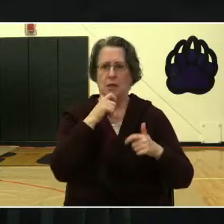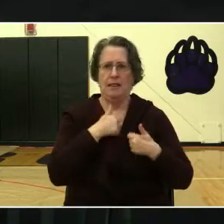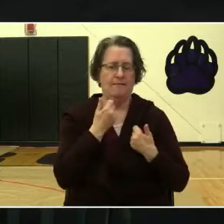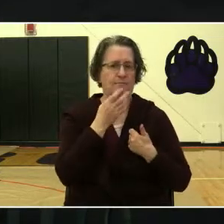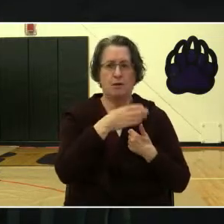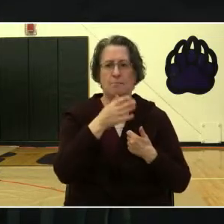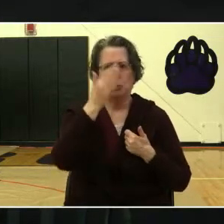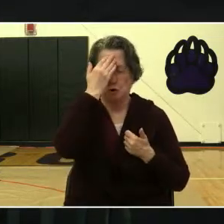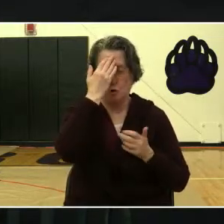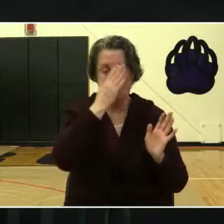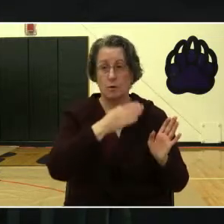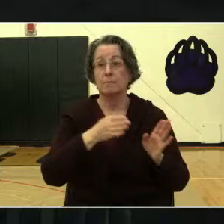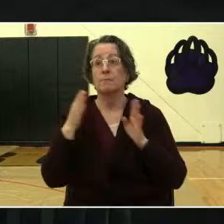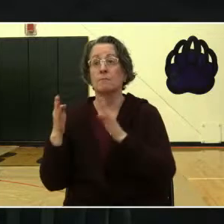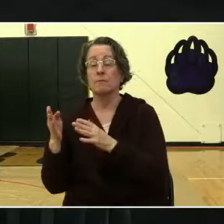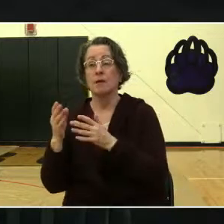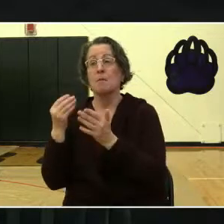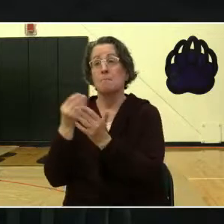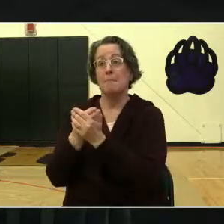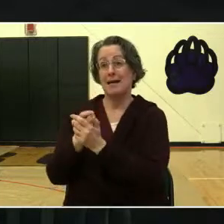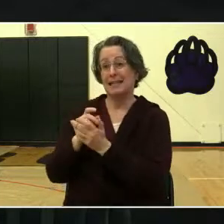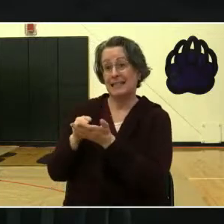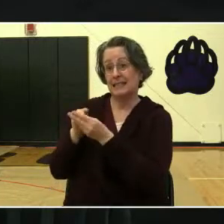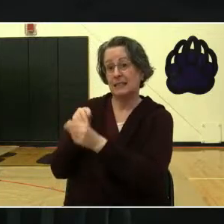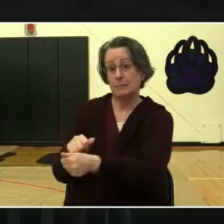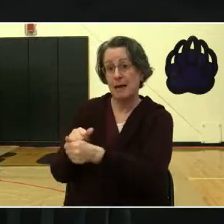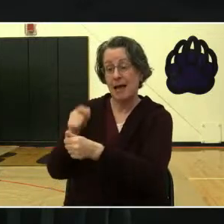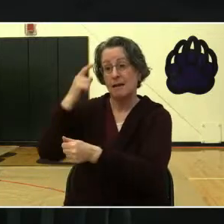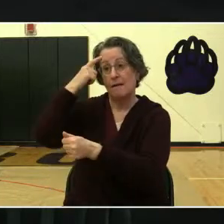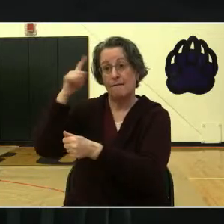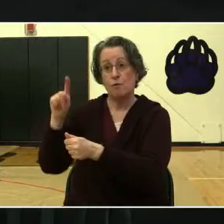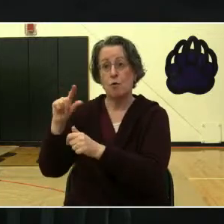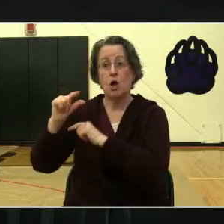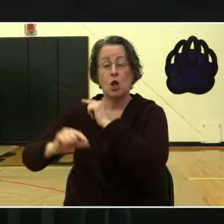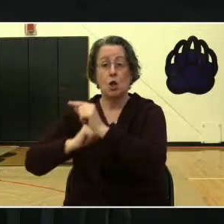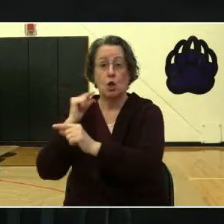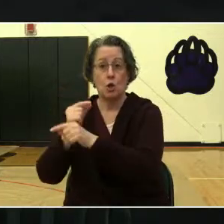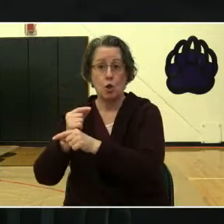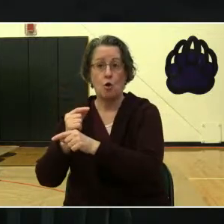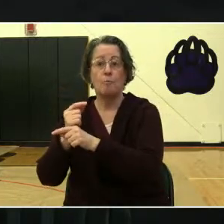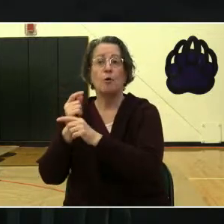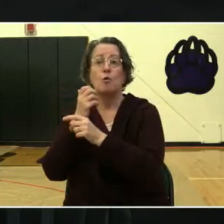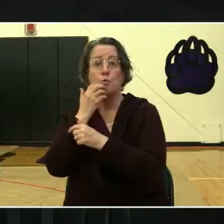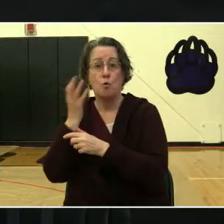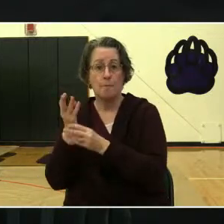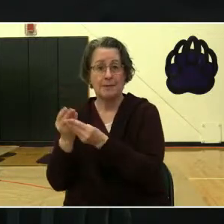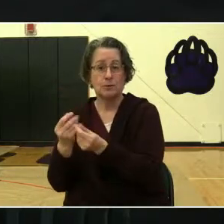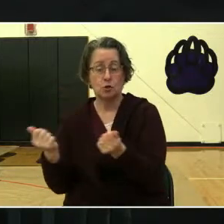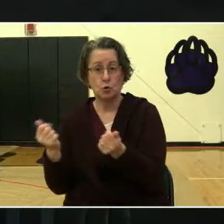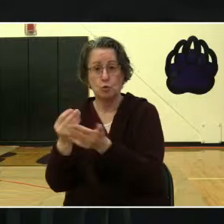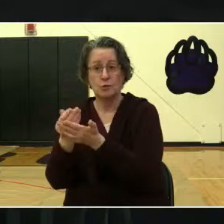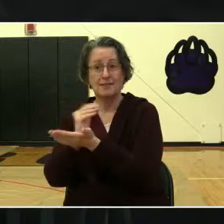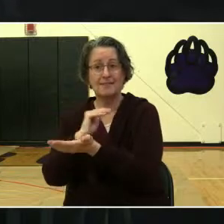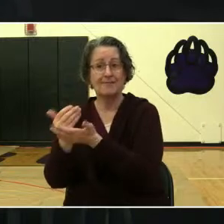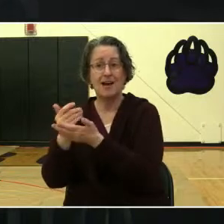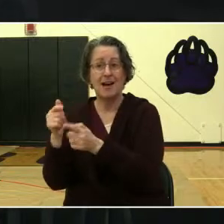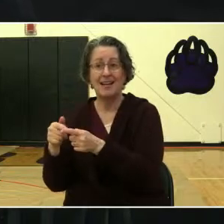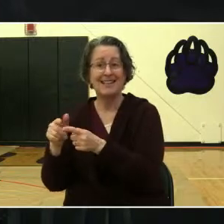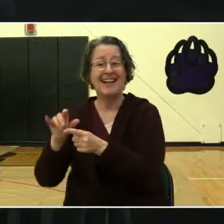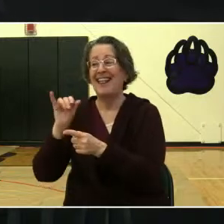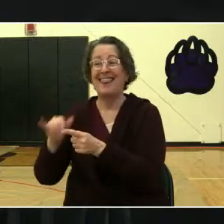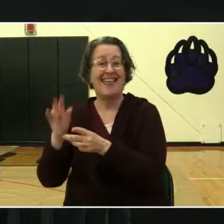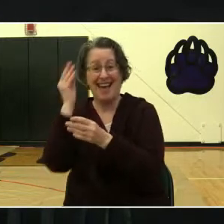so as a result the moderator has ruled this this is not Germain being not properly warned without notice to the